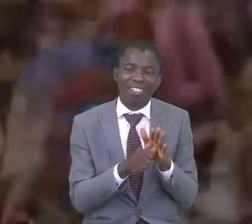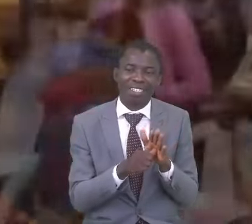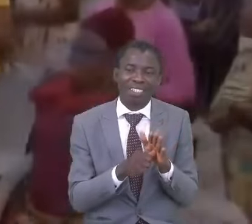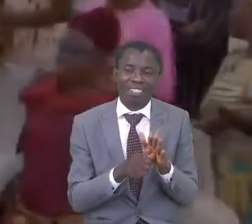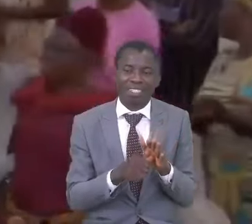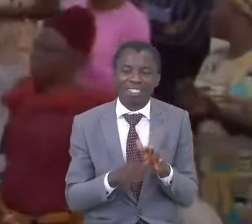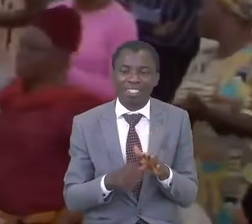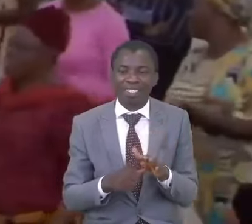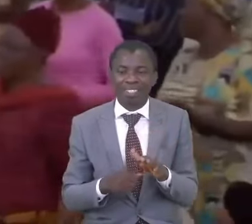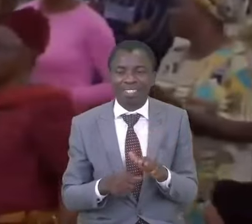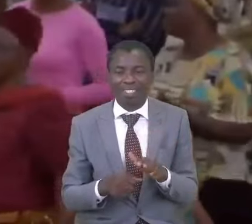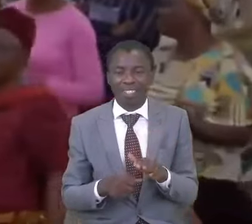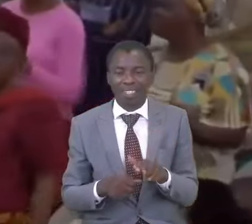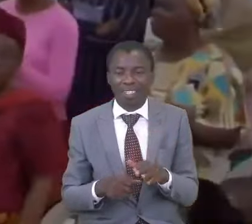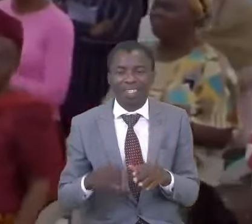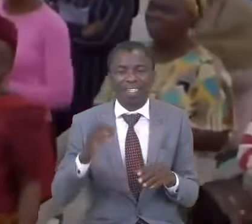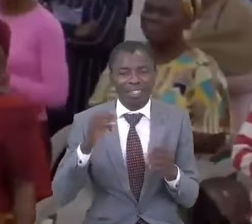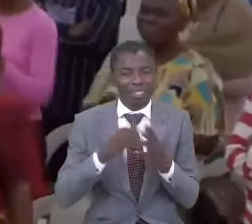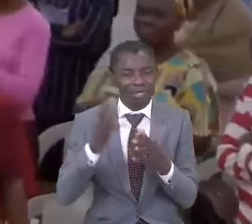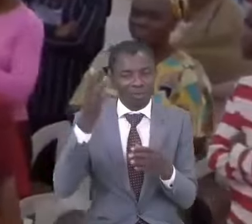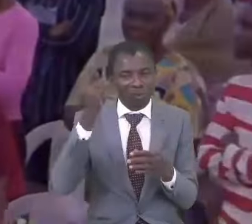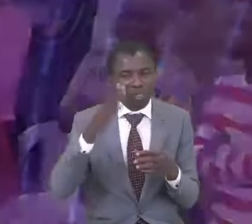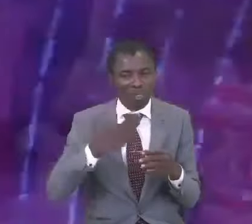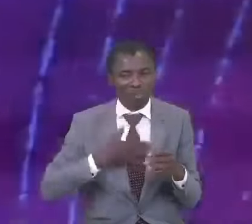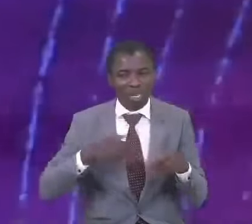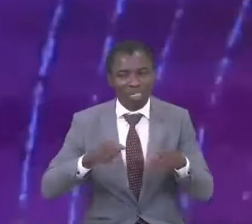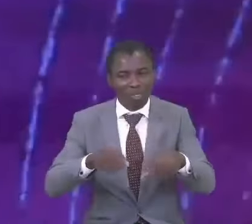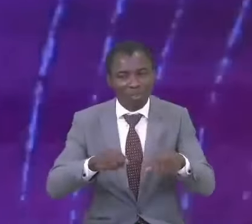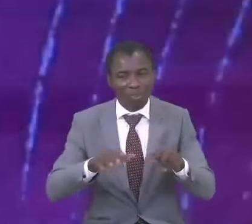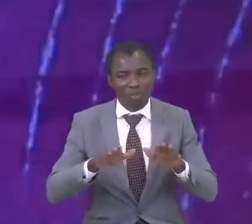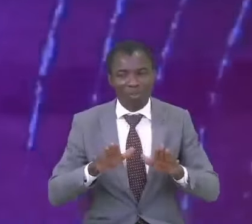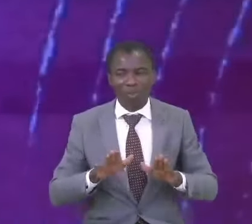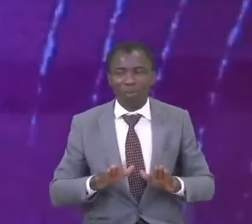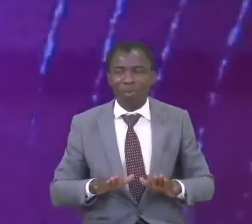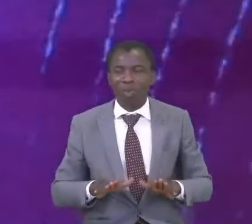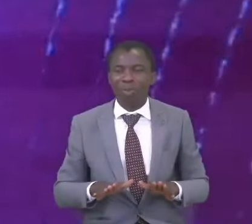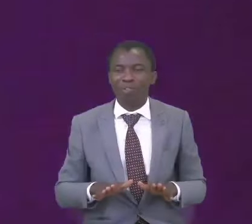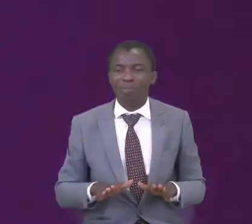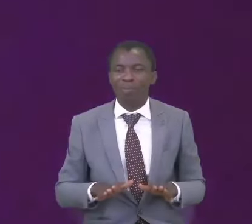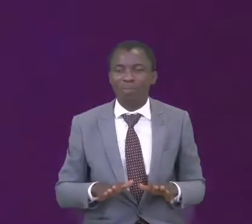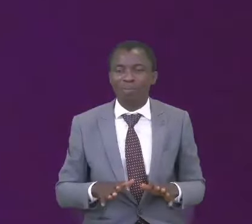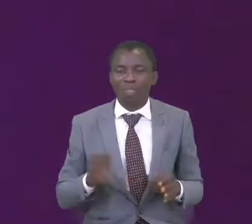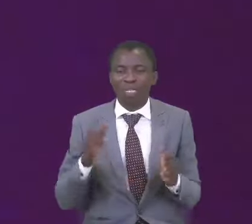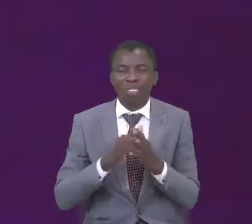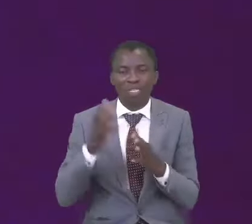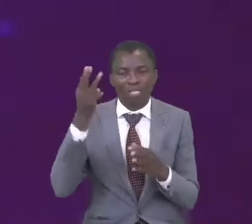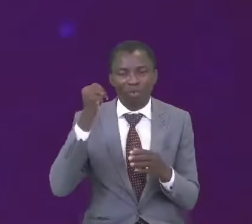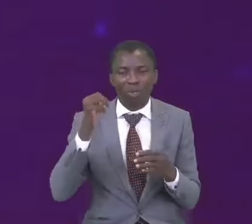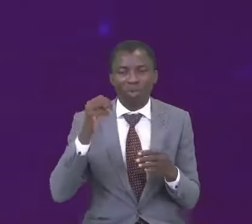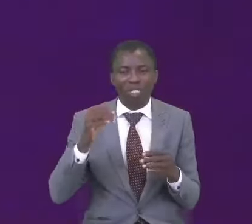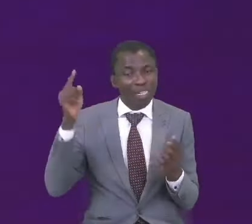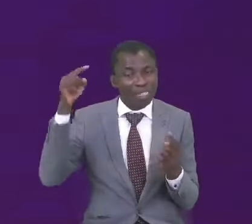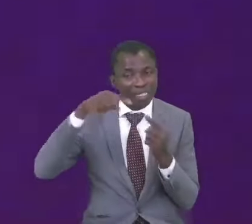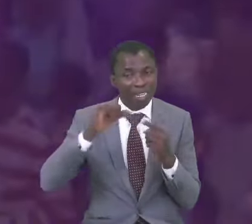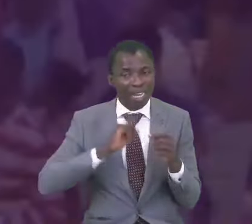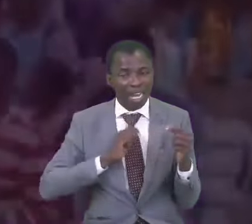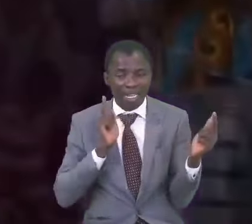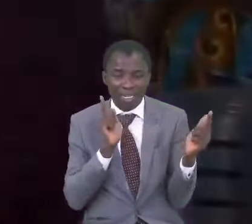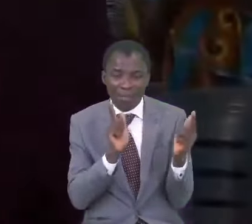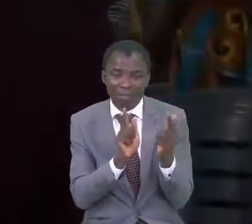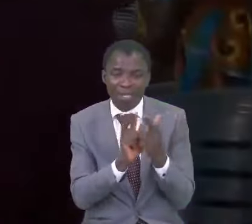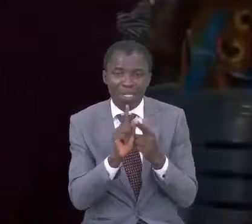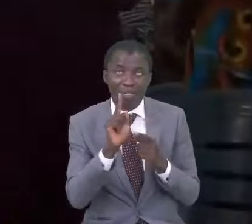hide. It was my tomb. Oh, till I met